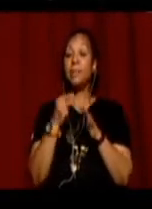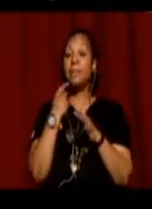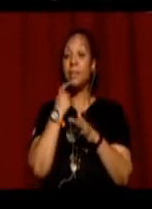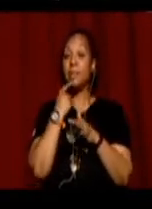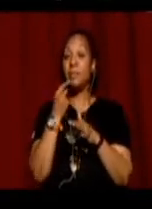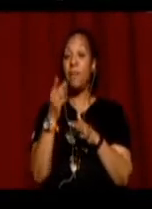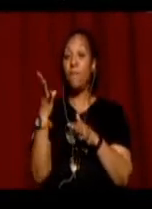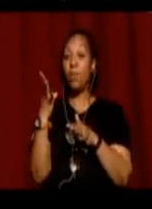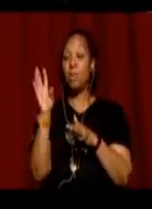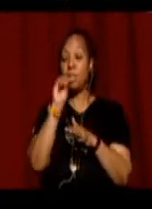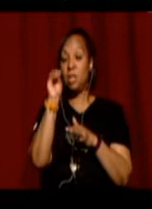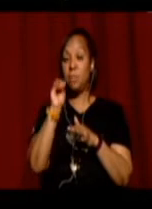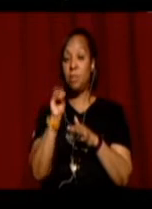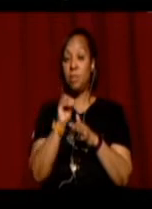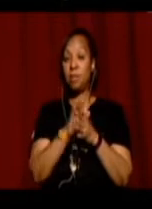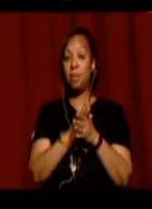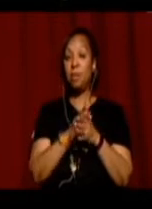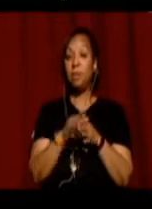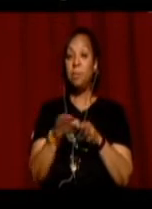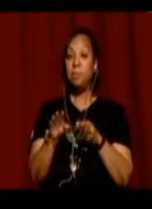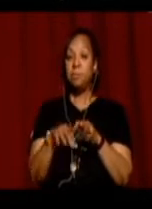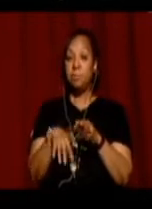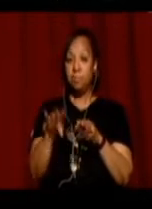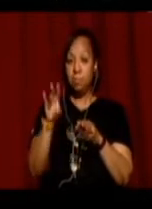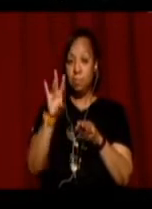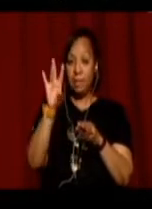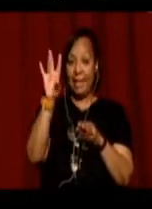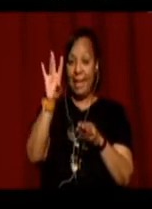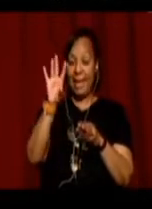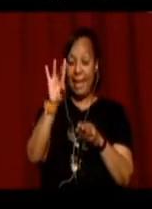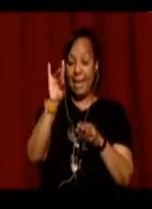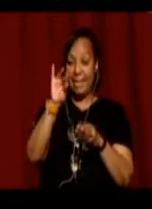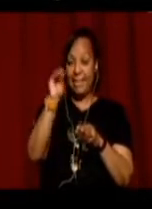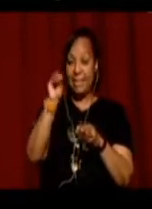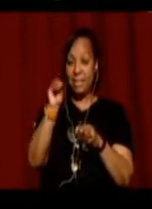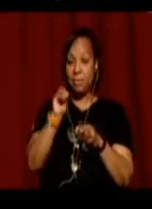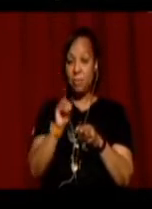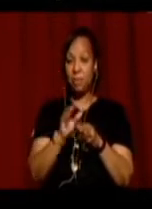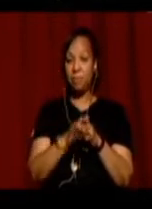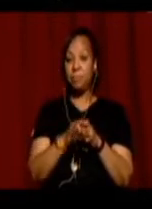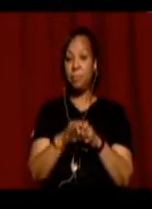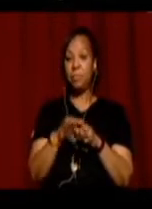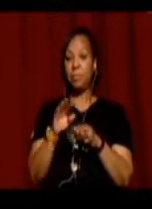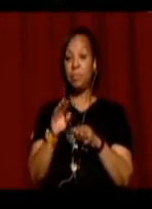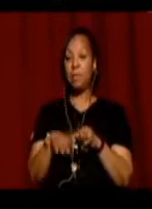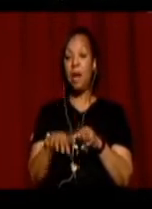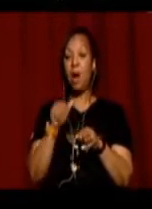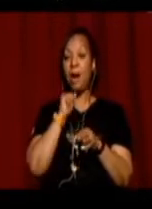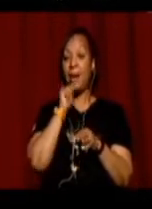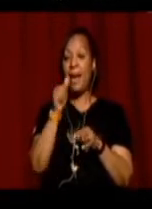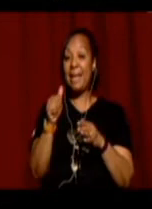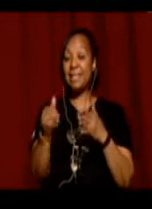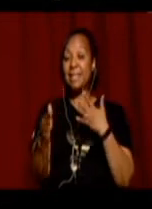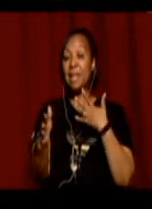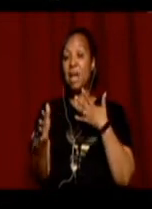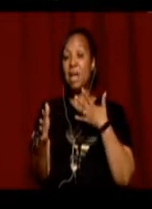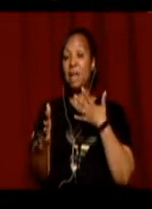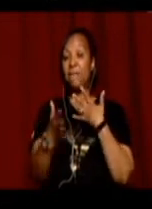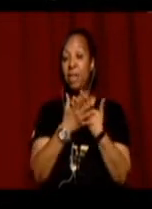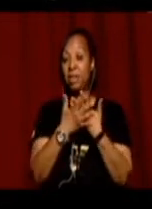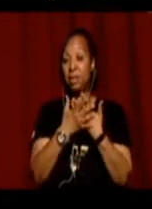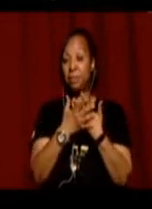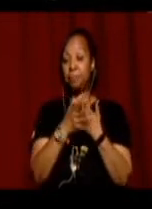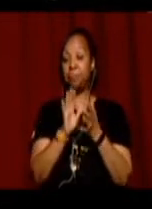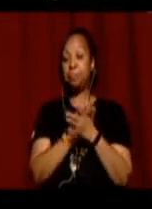think 14% are serving a sentence, which means 86% are accused. The overwhelming majority are accused but not convicted. So,